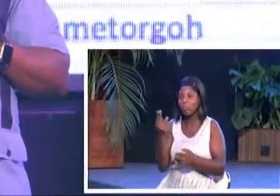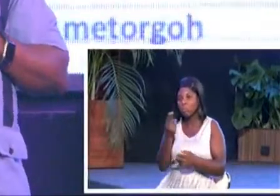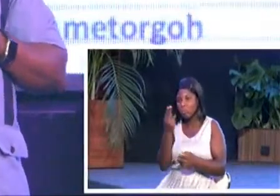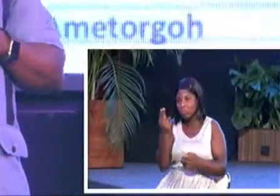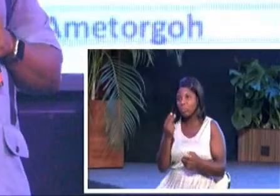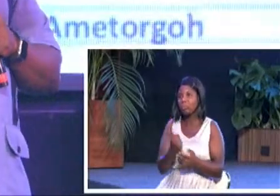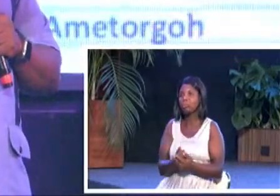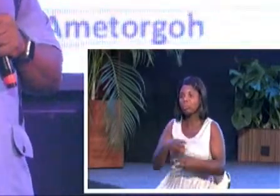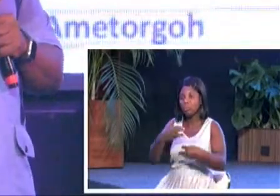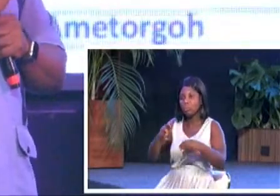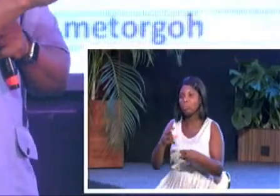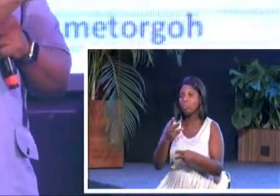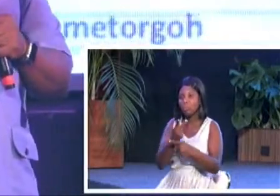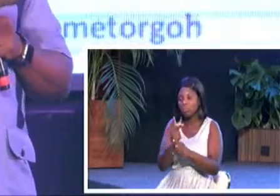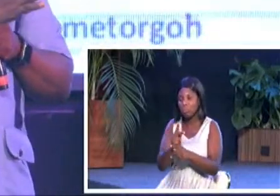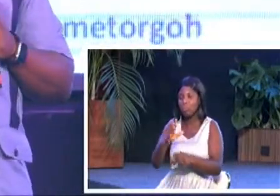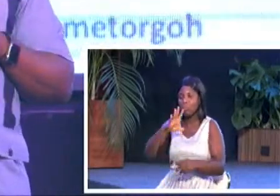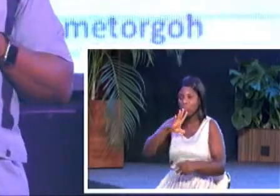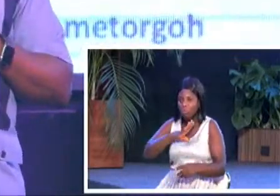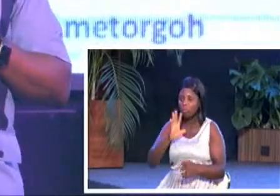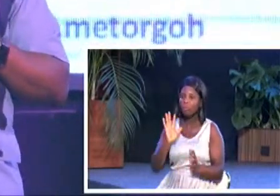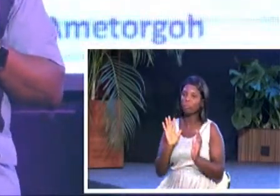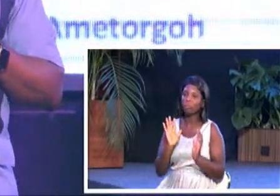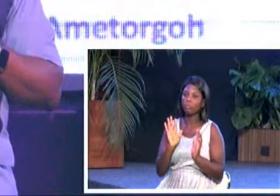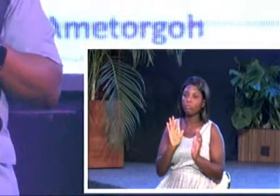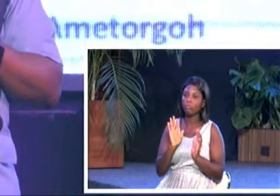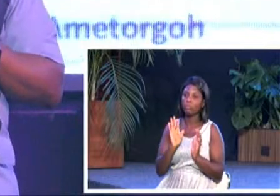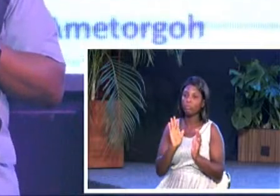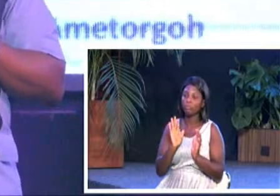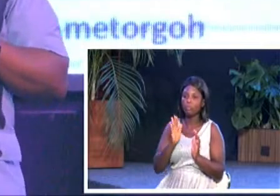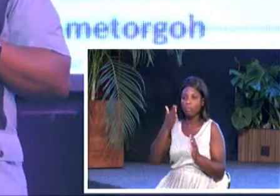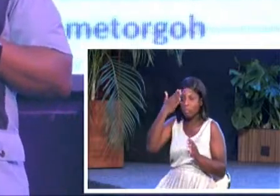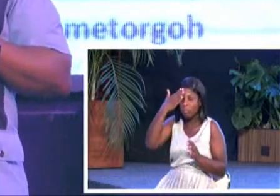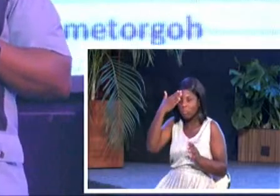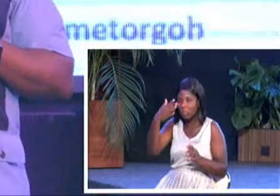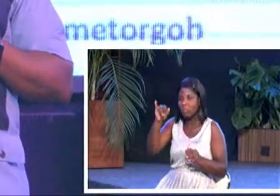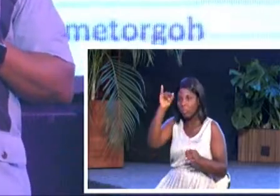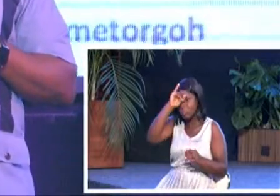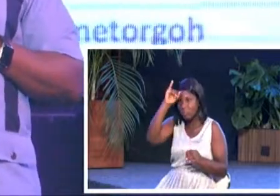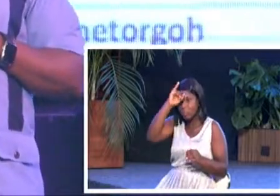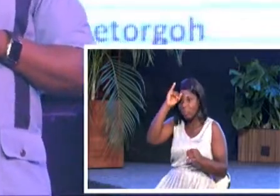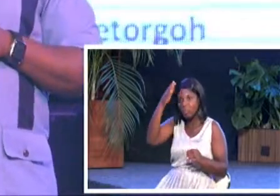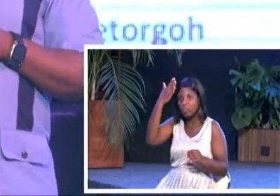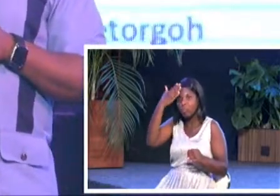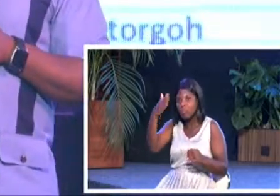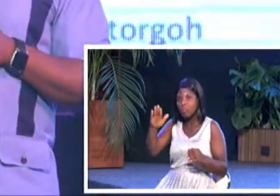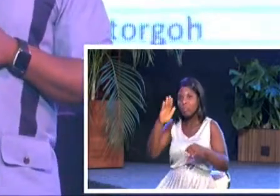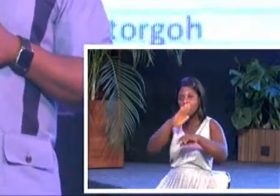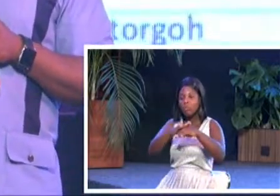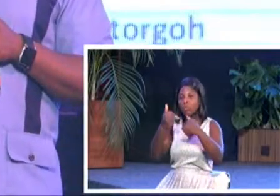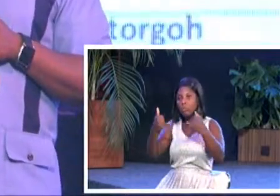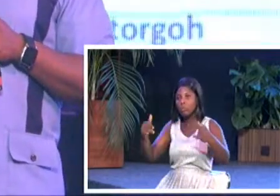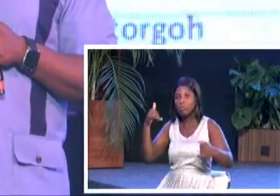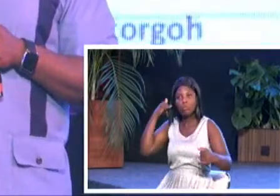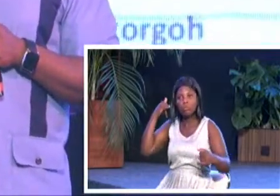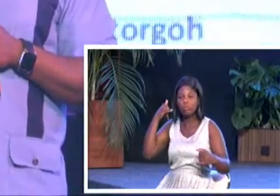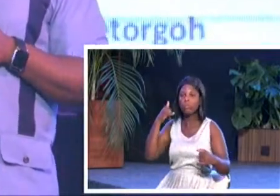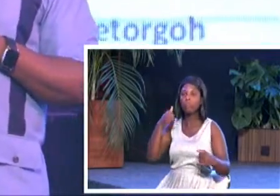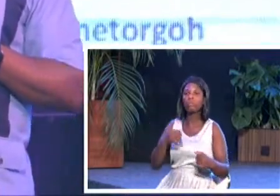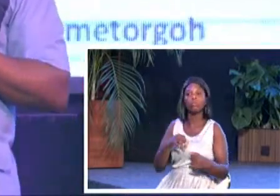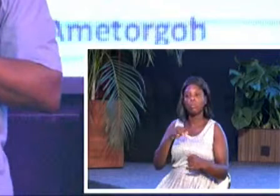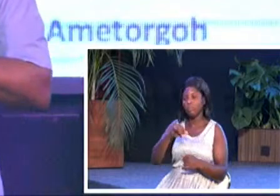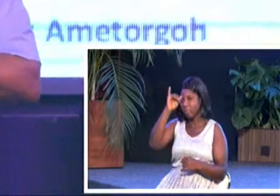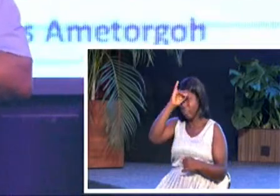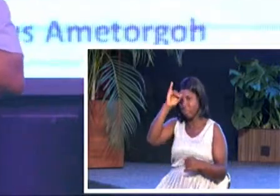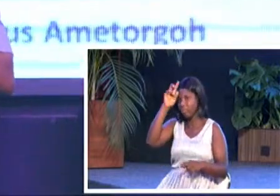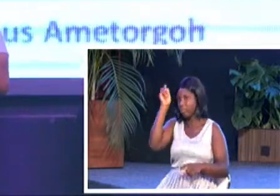oh, okay, every month we grow by maybe 200 fans on Facebook. On Instagram, we grow by